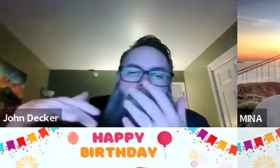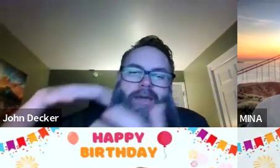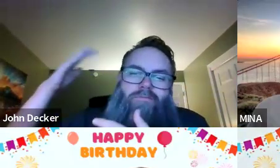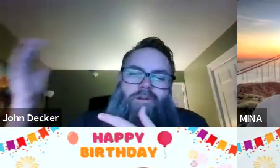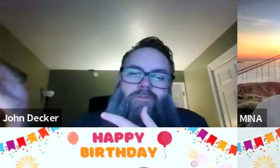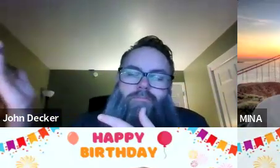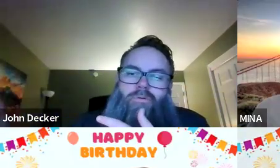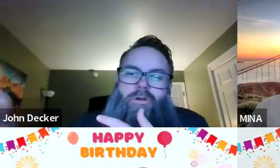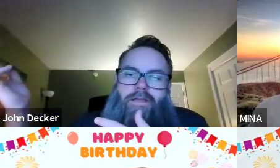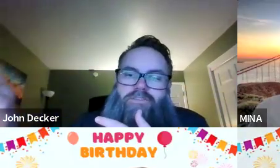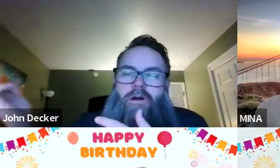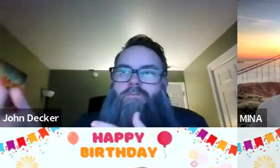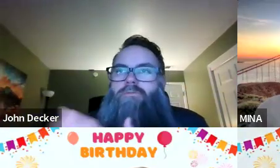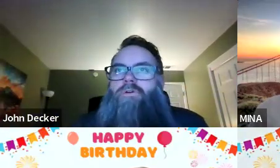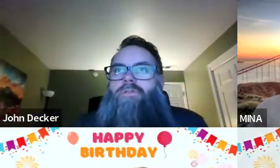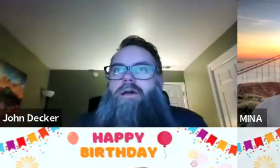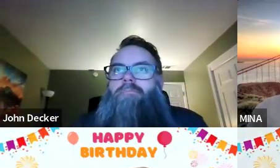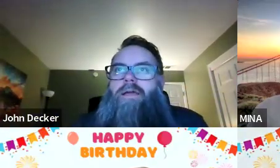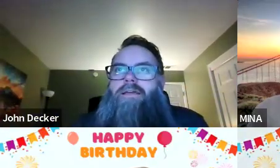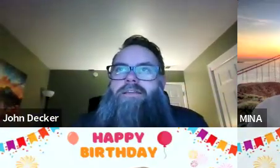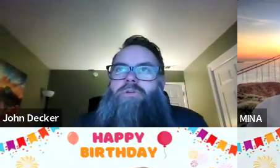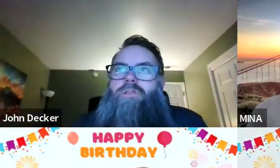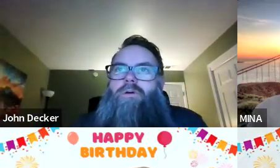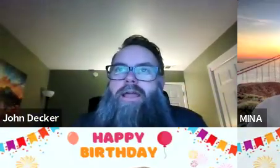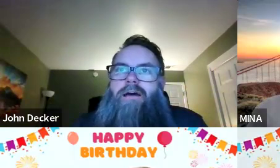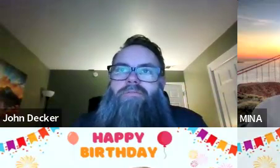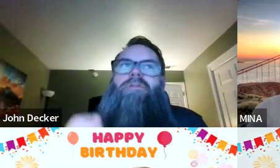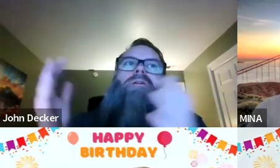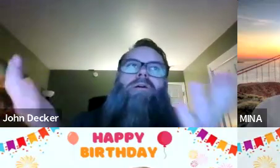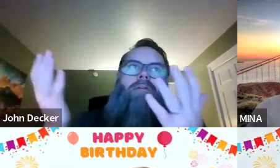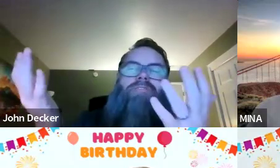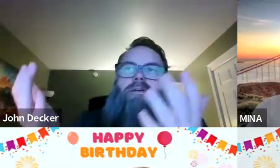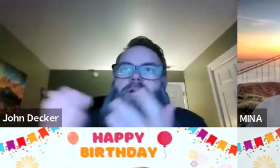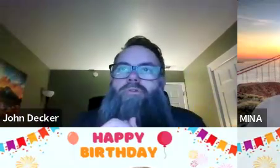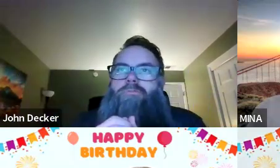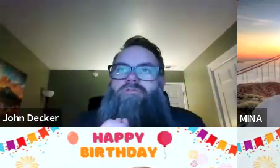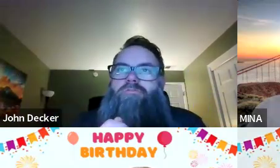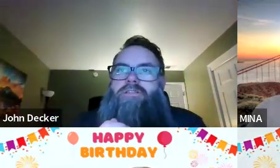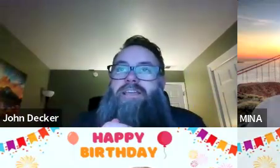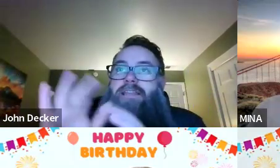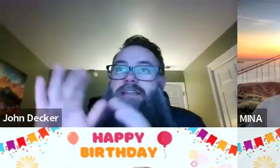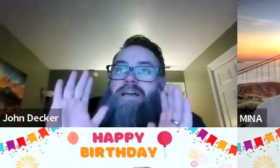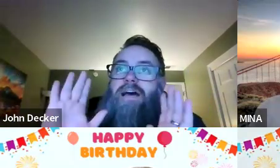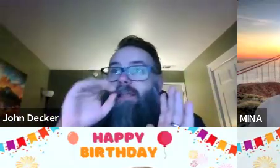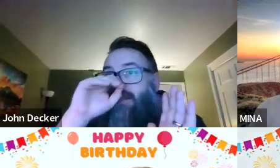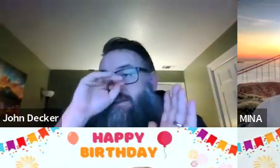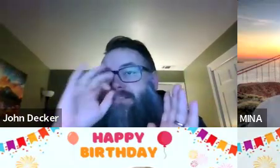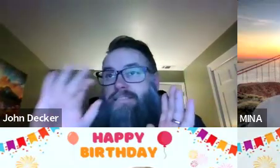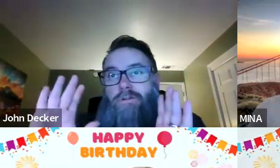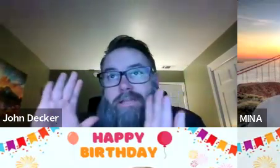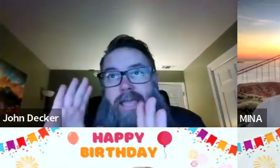it has to go right back in front of our board as well before, because we really want to have obviously a board approved policy. Again, it's